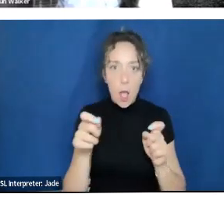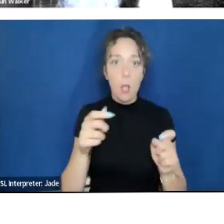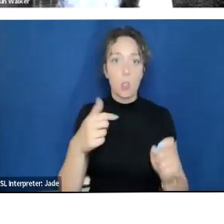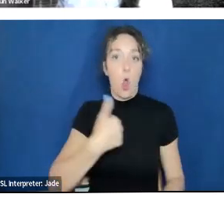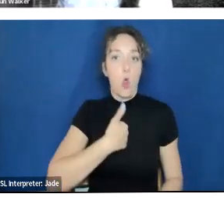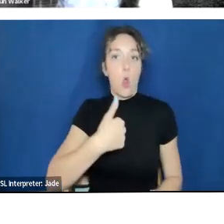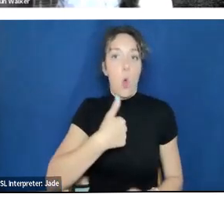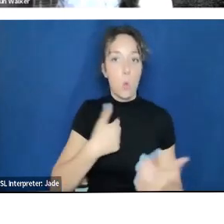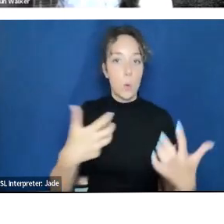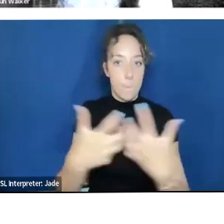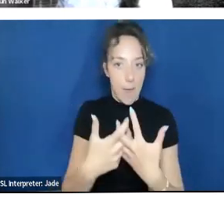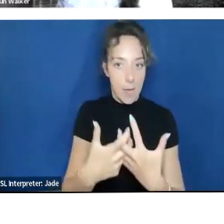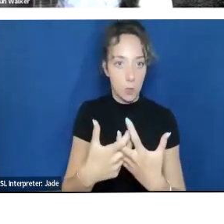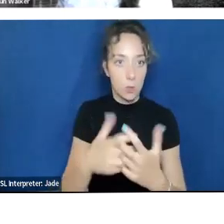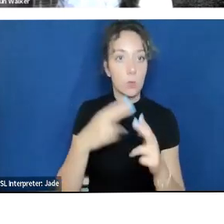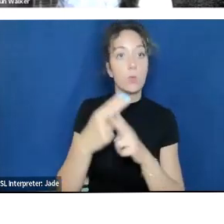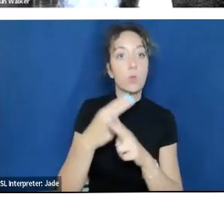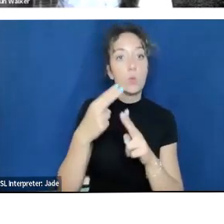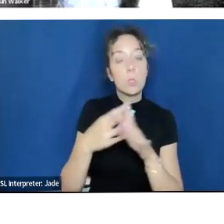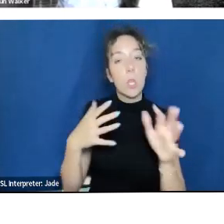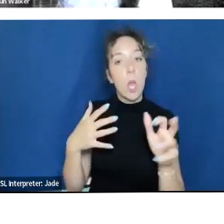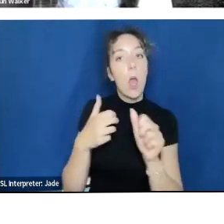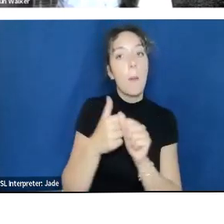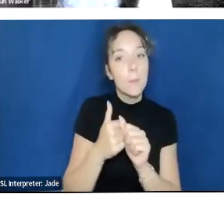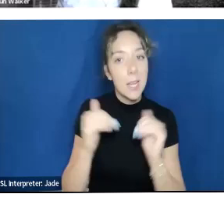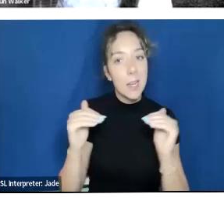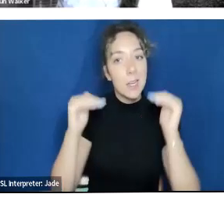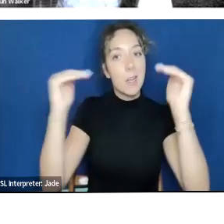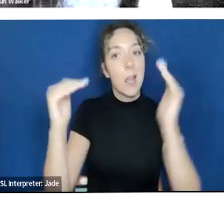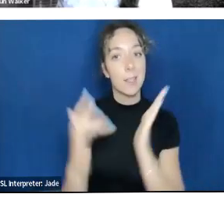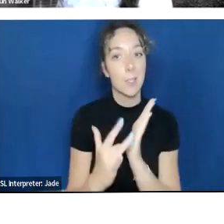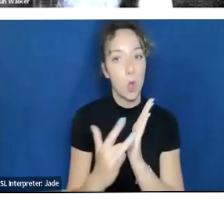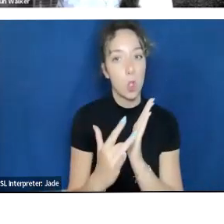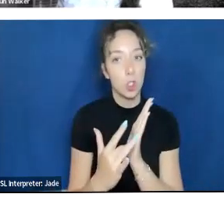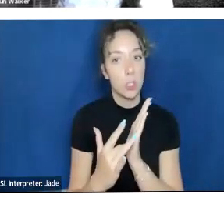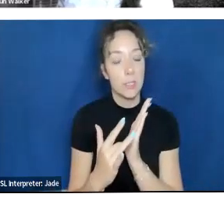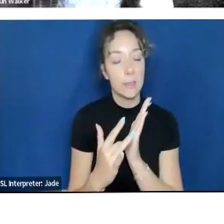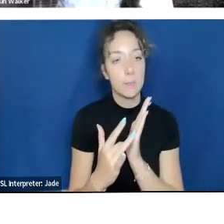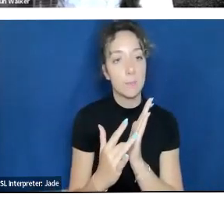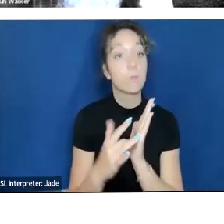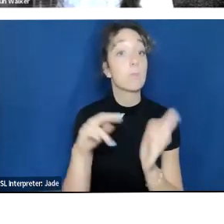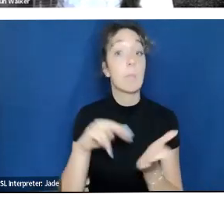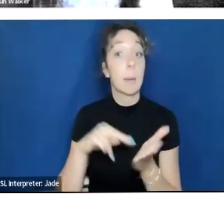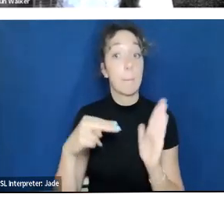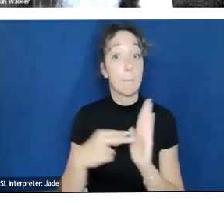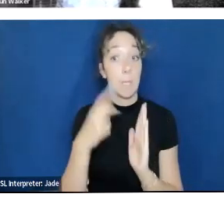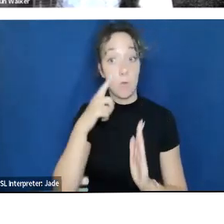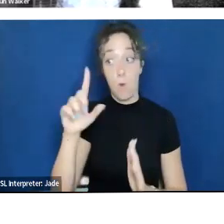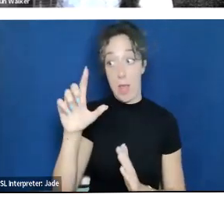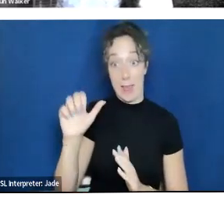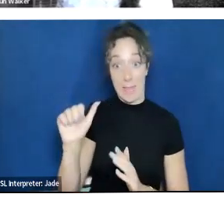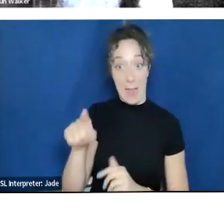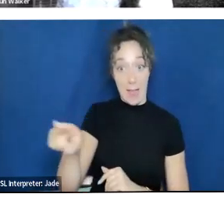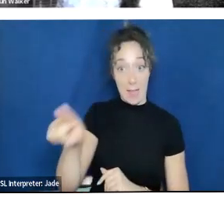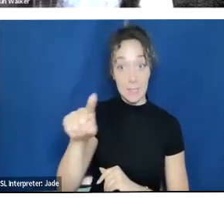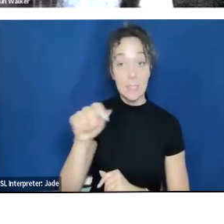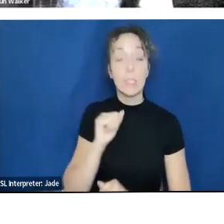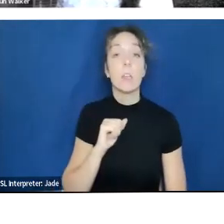own match using our enhanced technology. What this means for LEAs